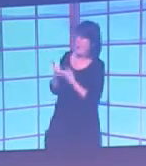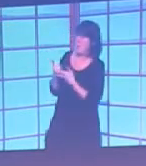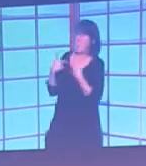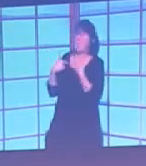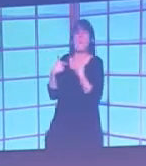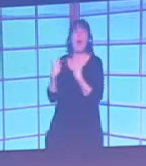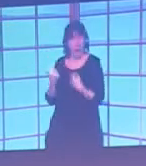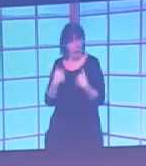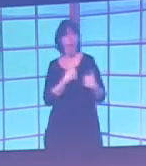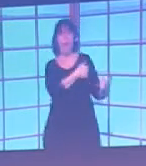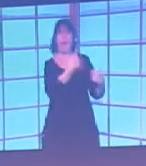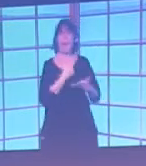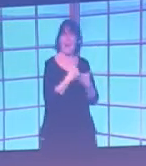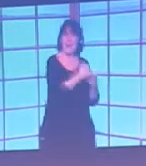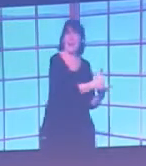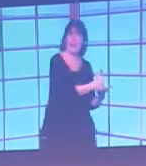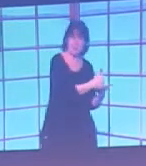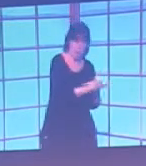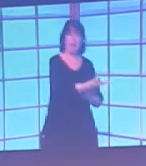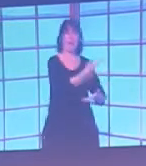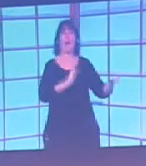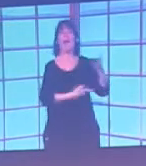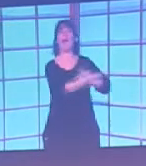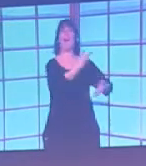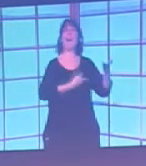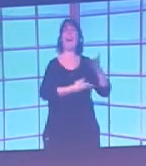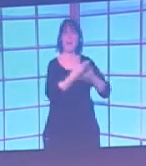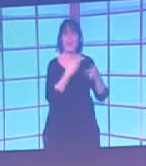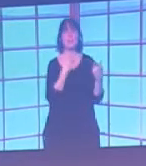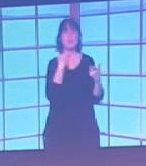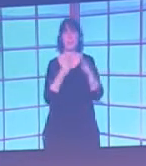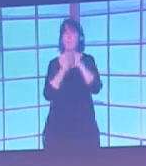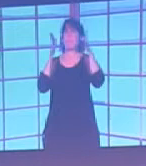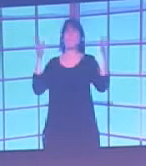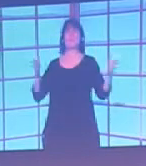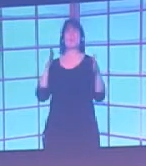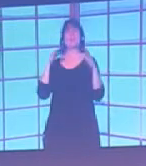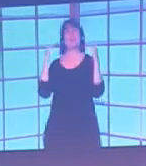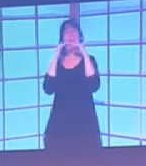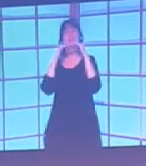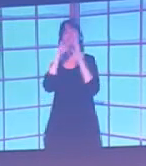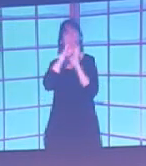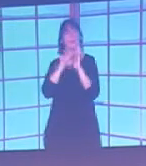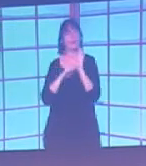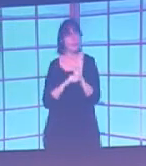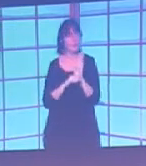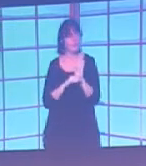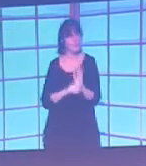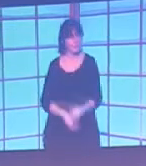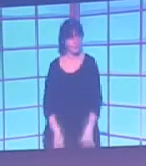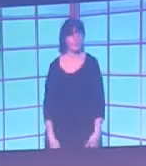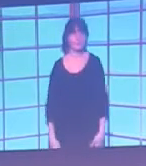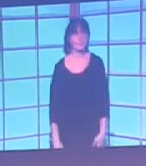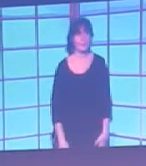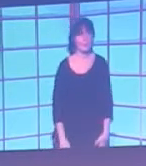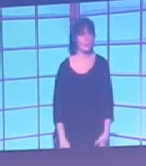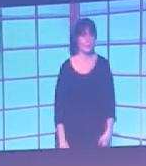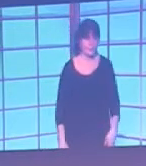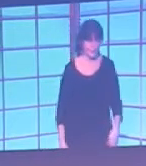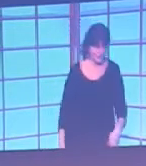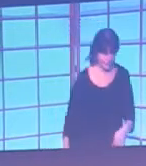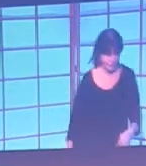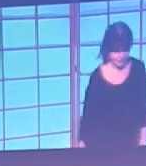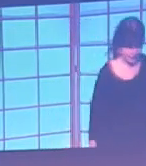achieve X, Y, and Z as part of their perhaps wider equality programme? Thank you. And I think there is the point that, you know, of course,